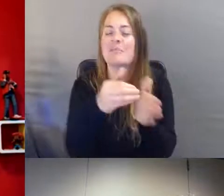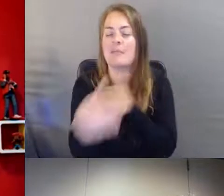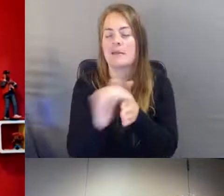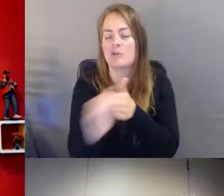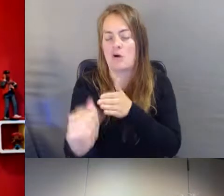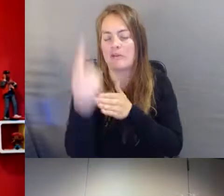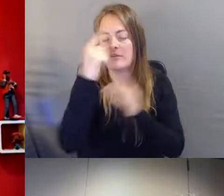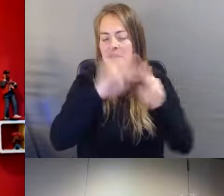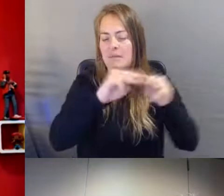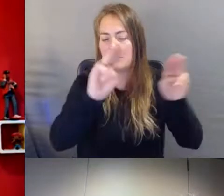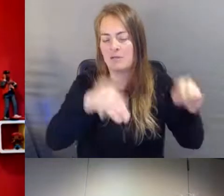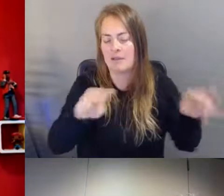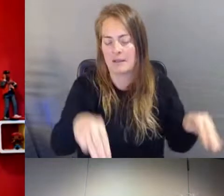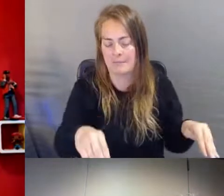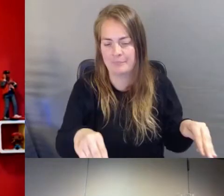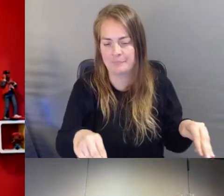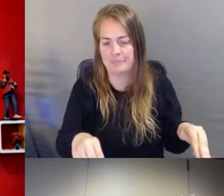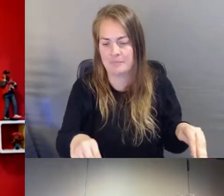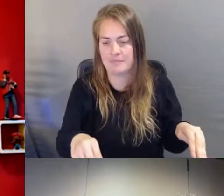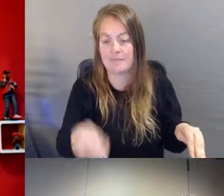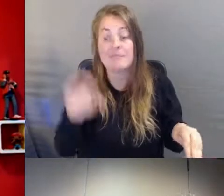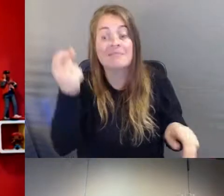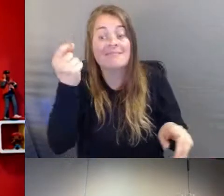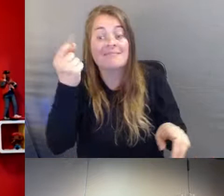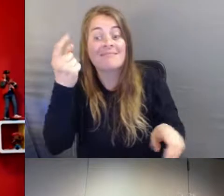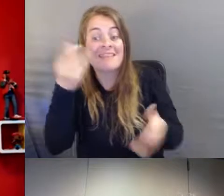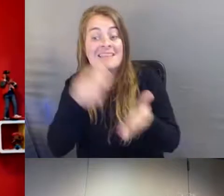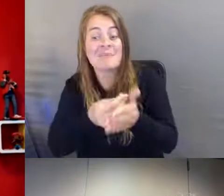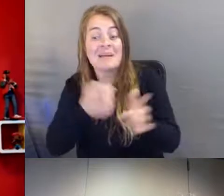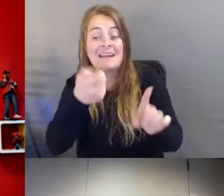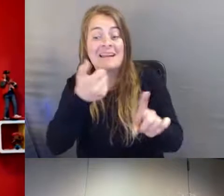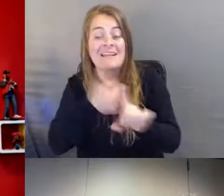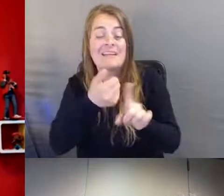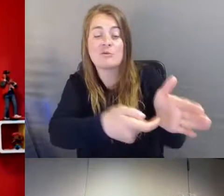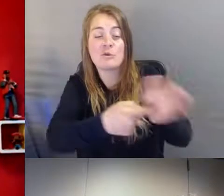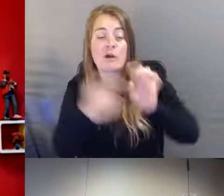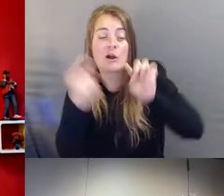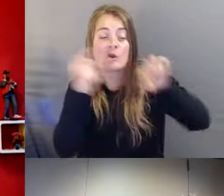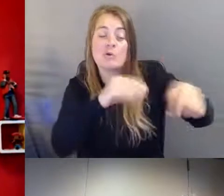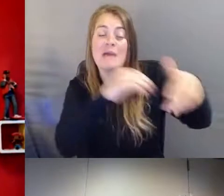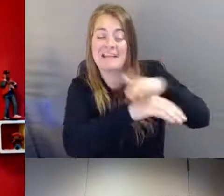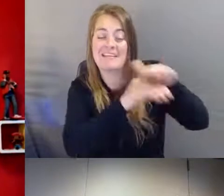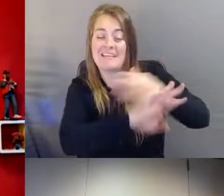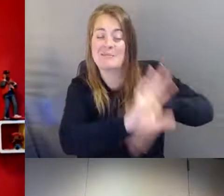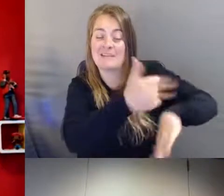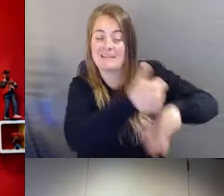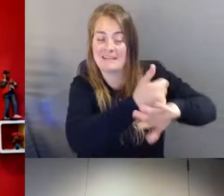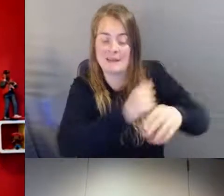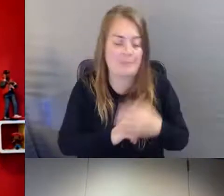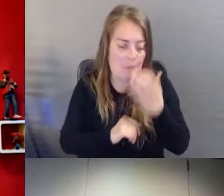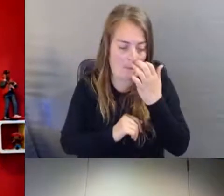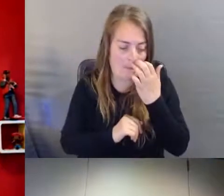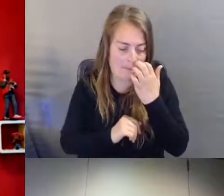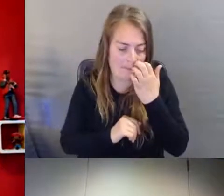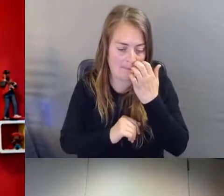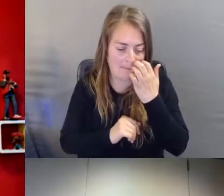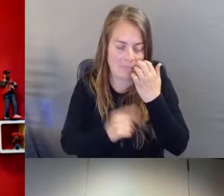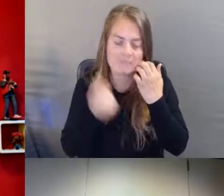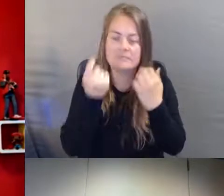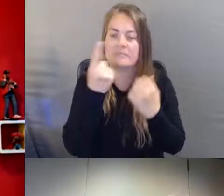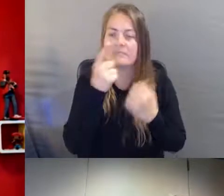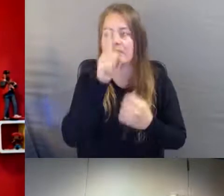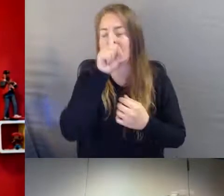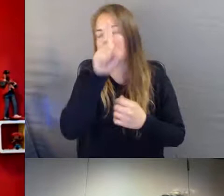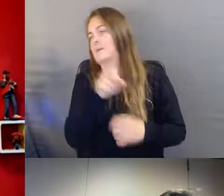Museum, provided it would go toward accessibility in any way they could think of. And the results were